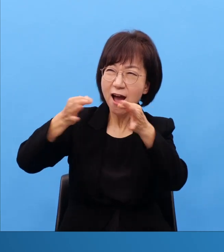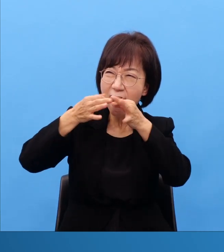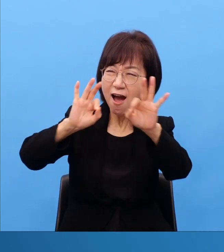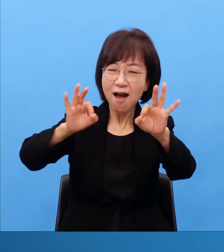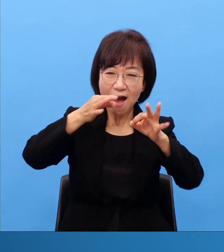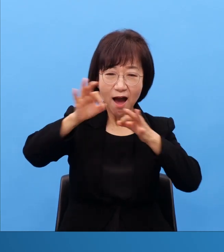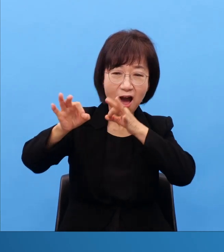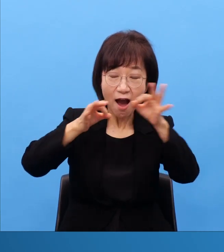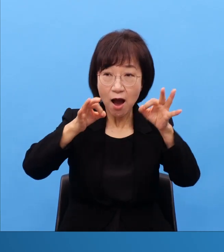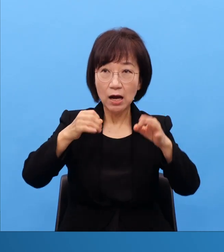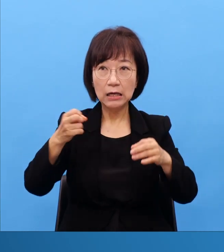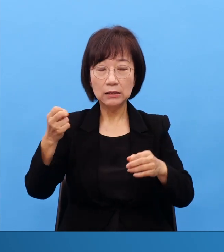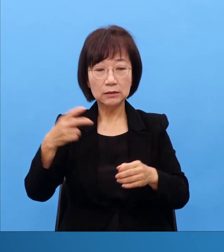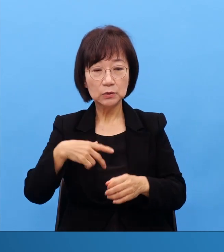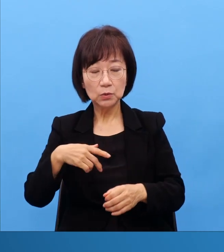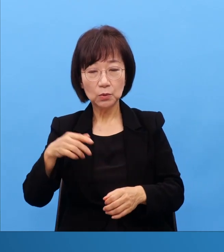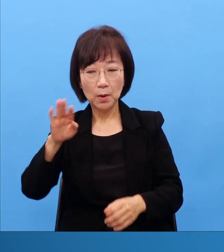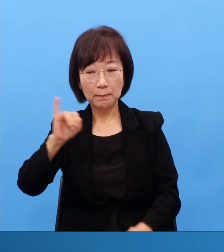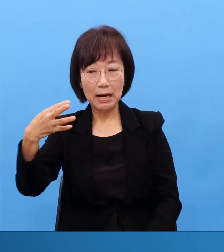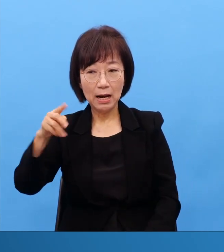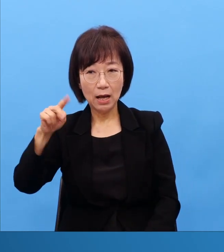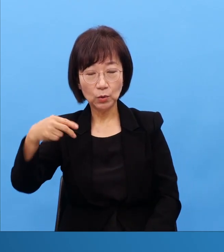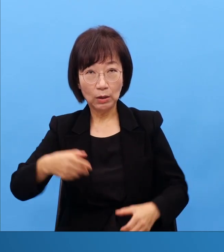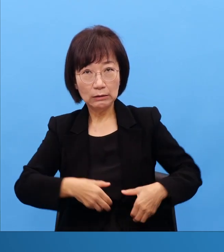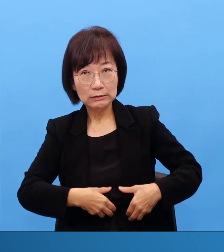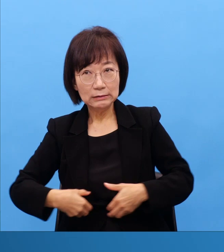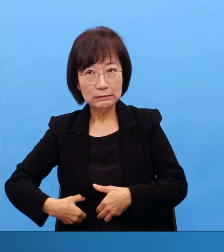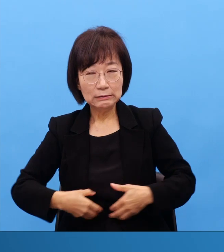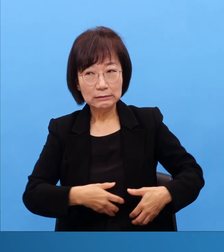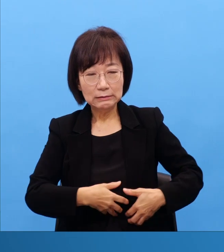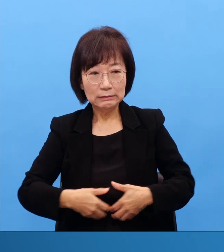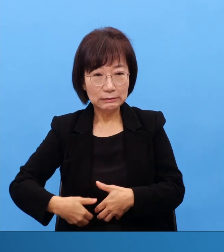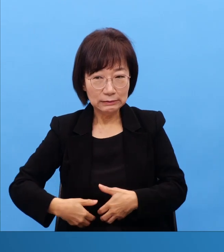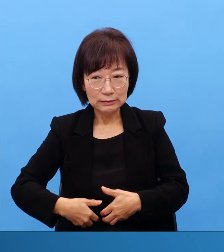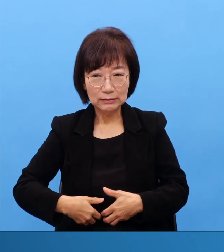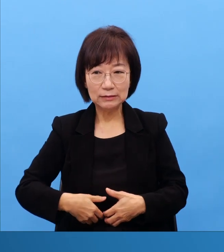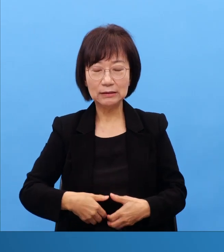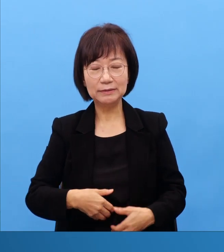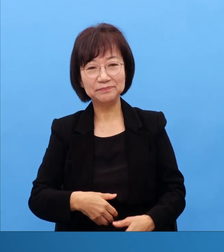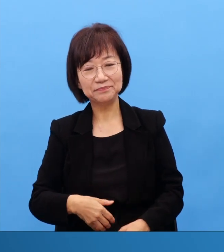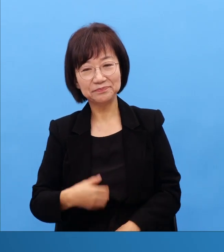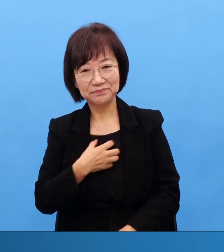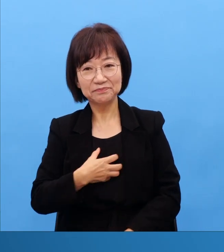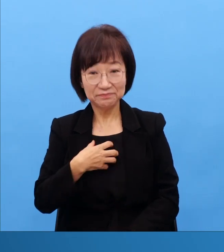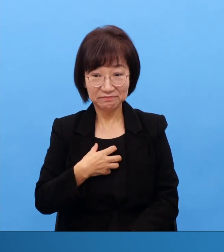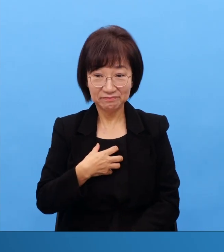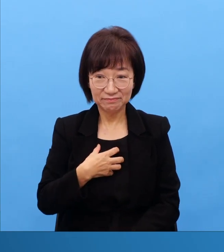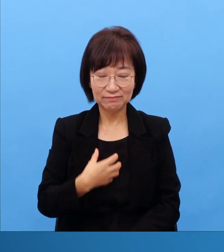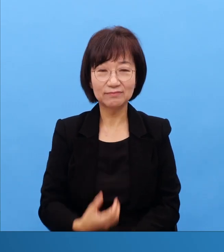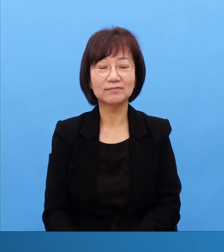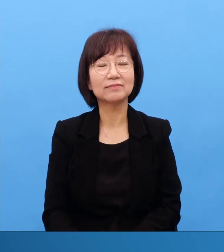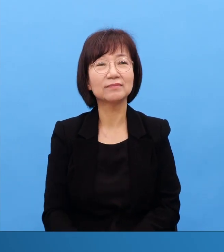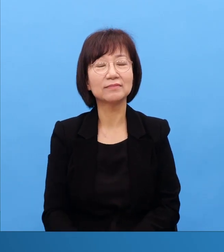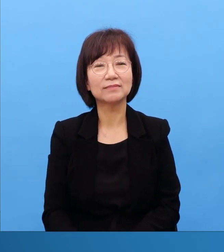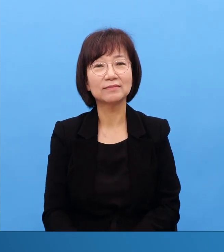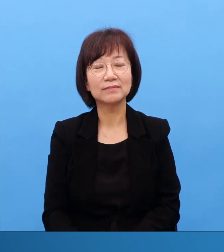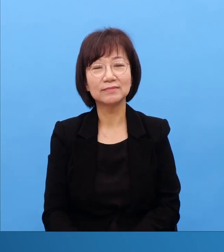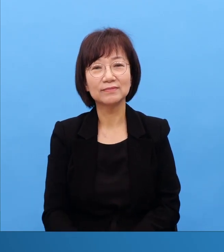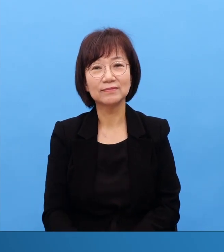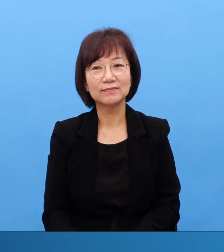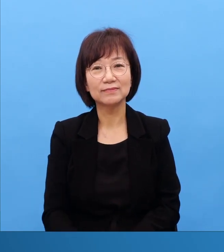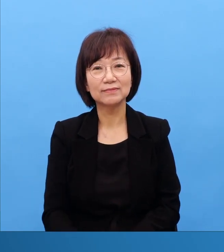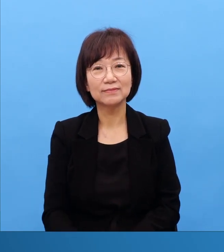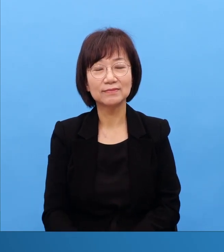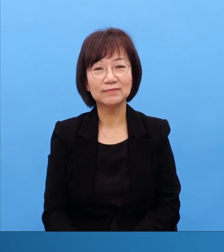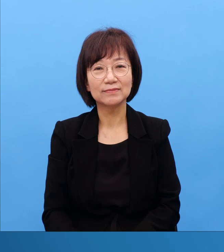after Jesus, and we see that because the Jewish people were clamoring for their own views to be implemented, again, Rome